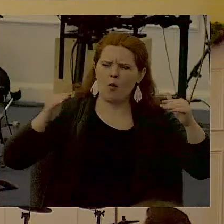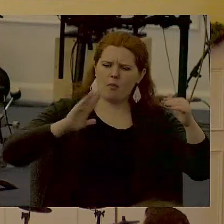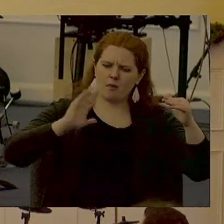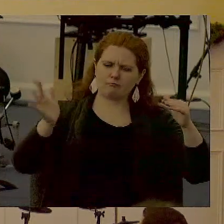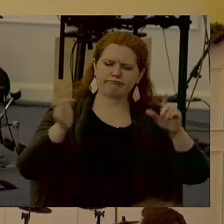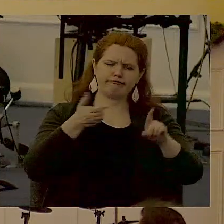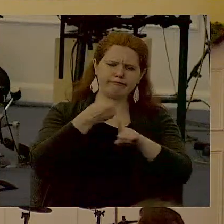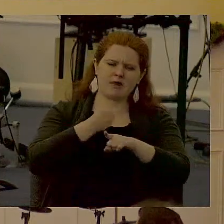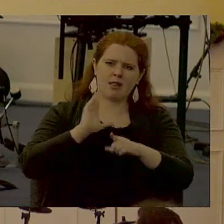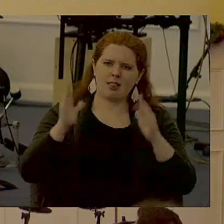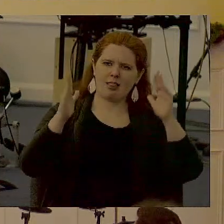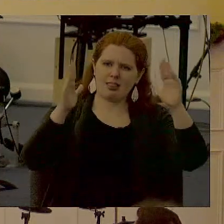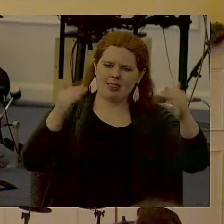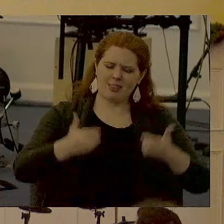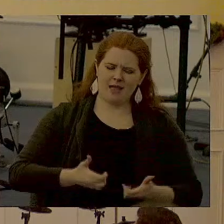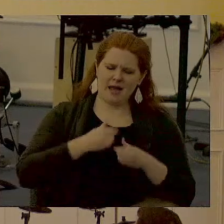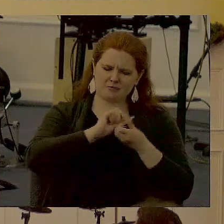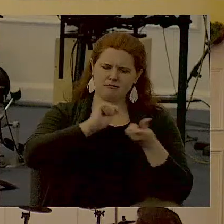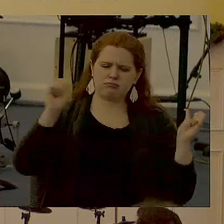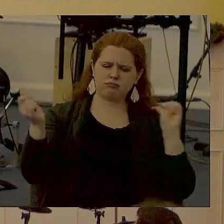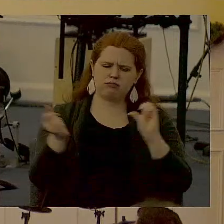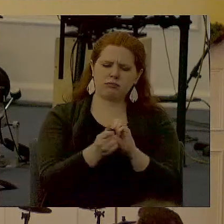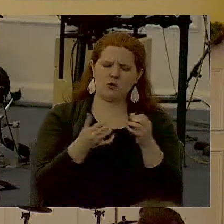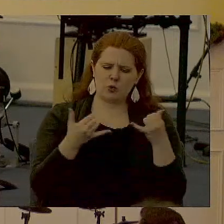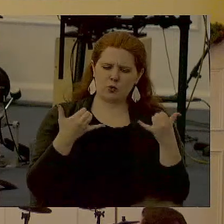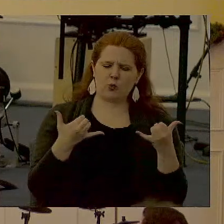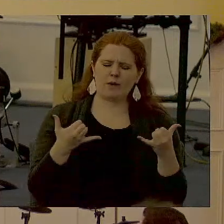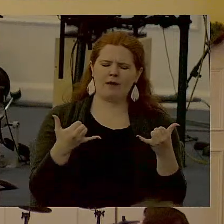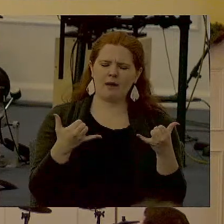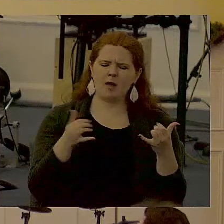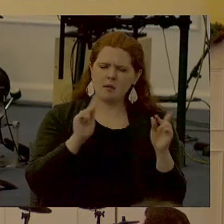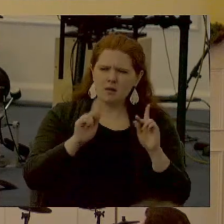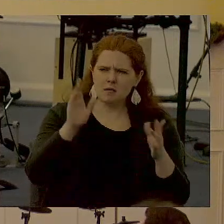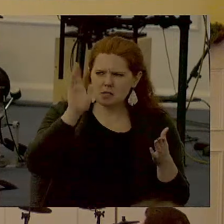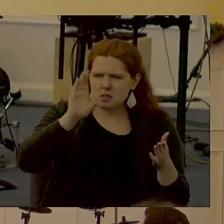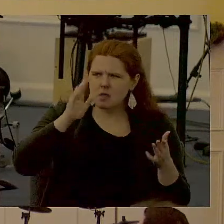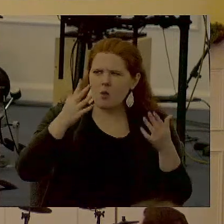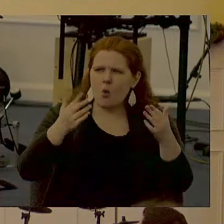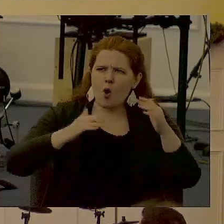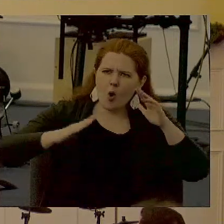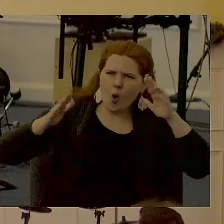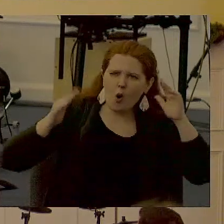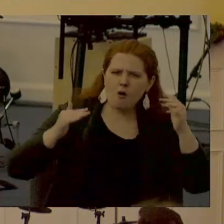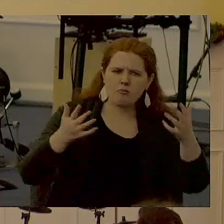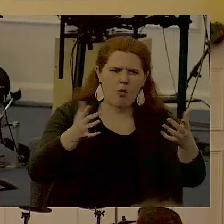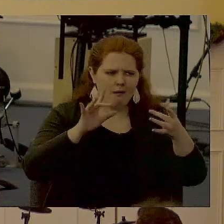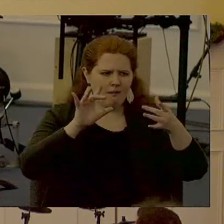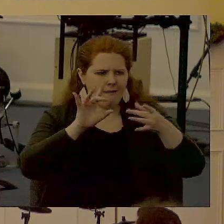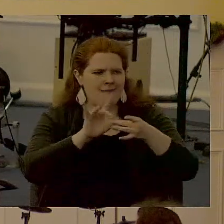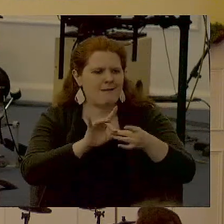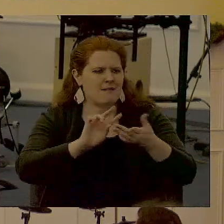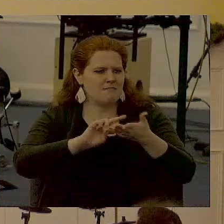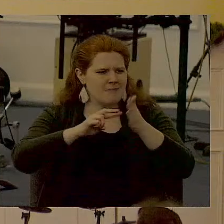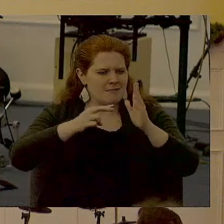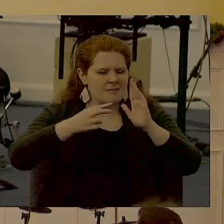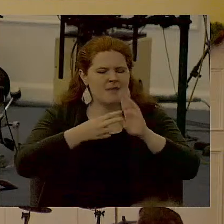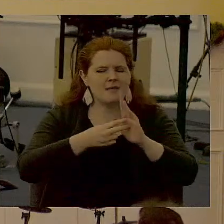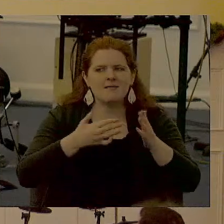lives. And today, more than ever, people are searching for hope, for connection, for meaning.